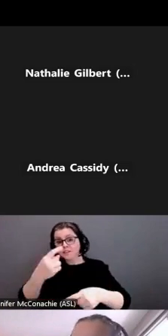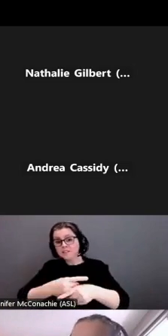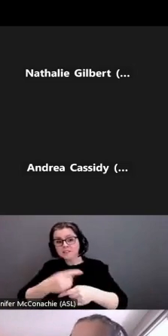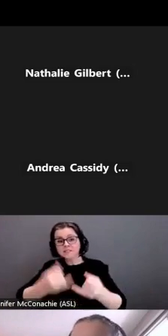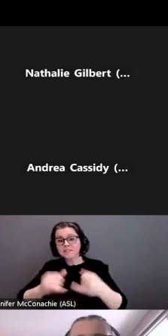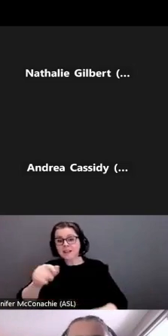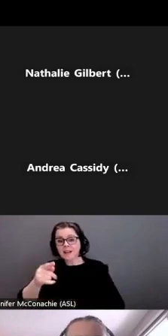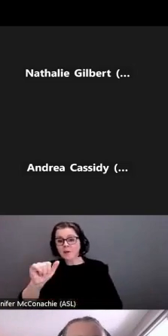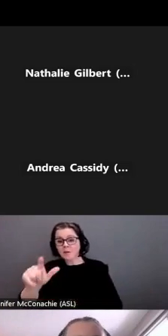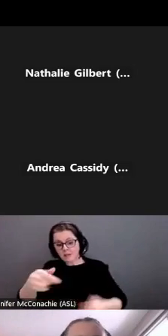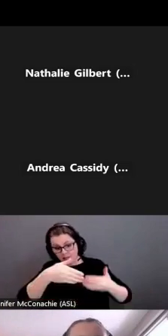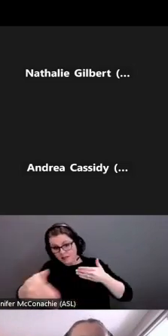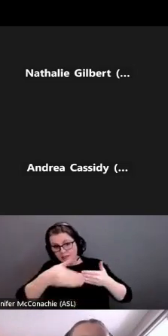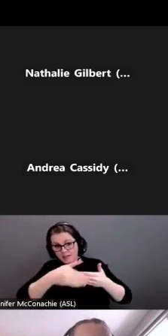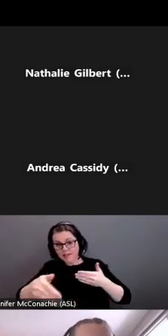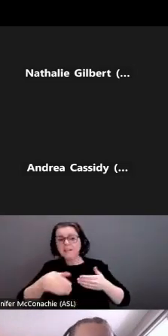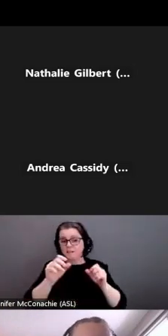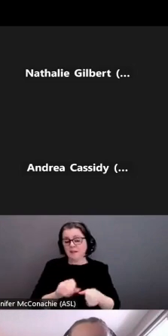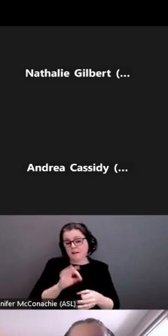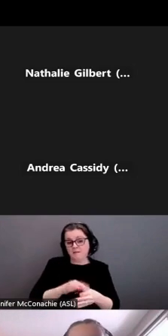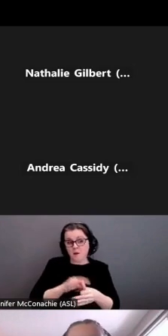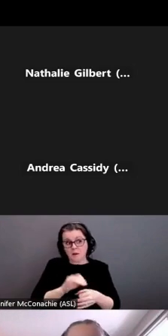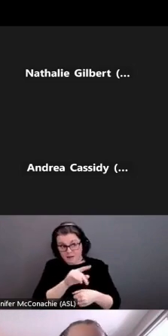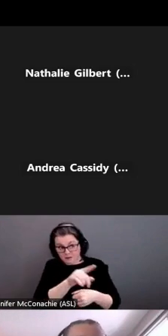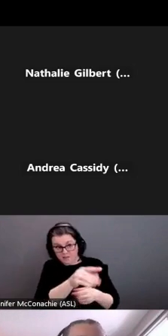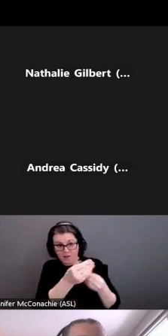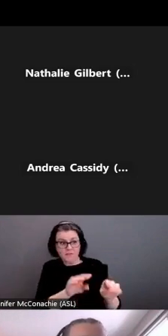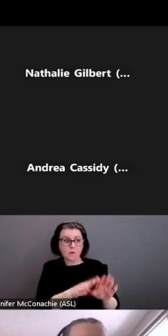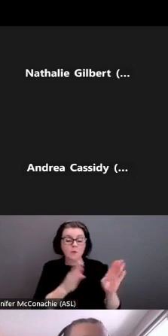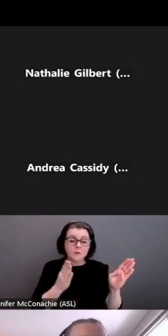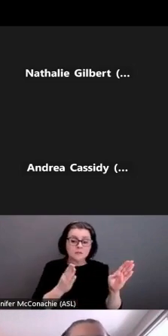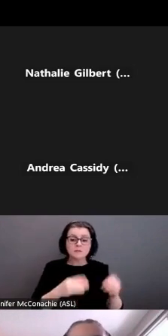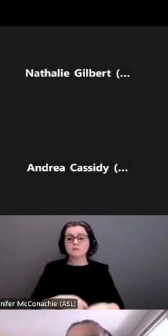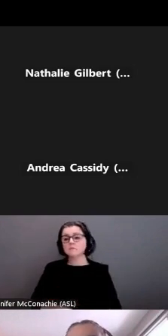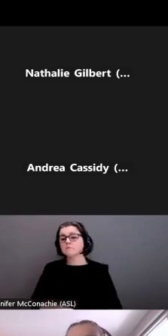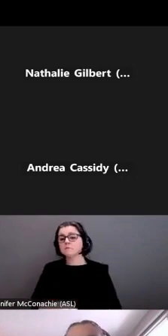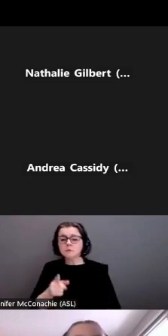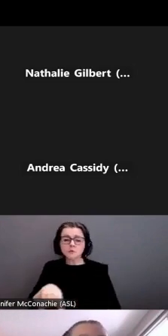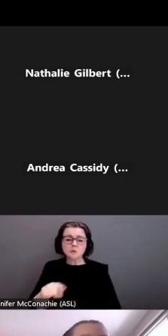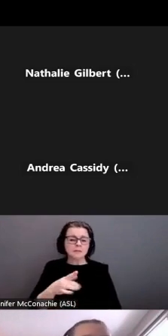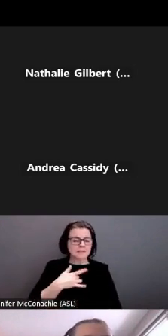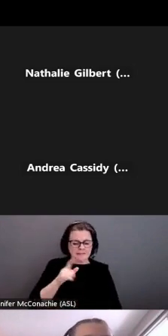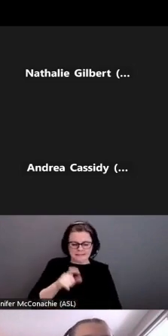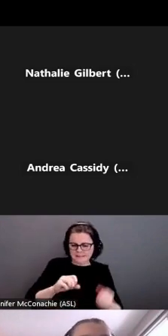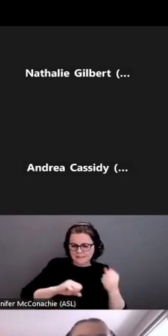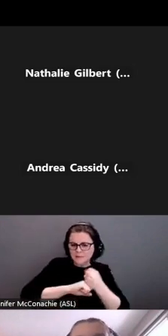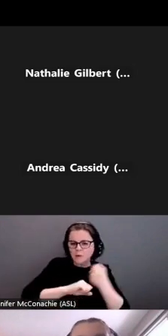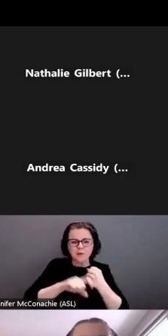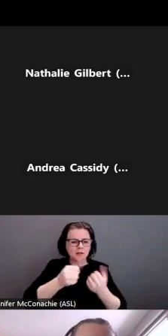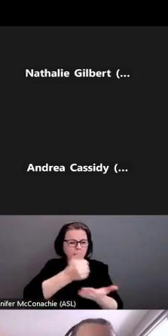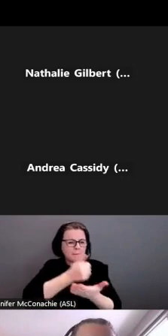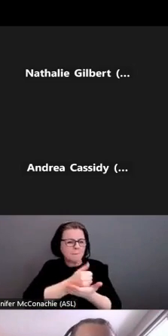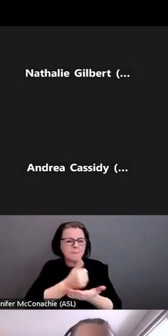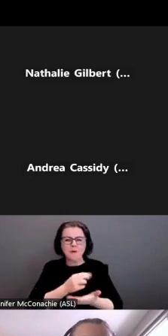when they are open. That way, if you need additional assistance or you prefer, say, that